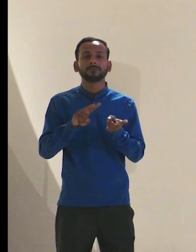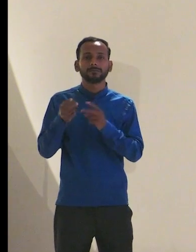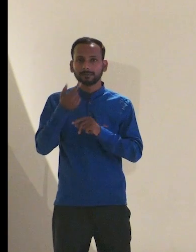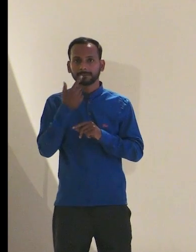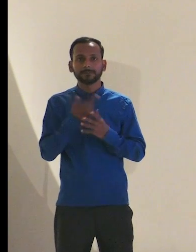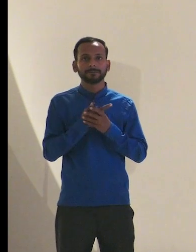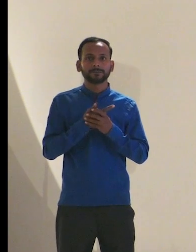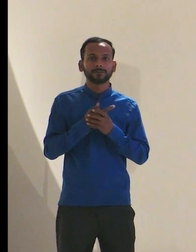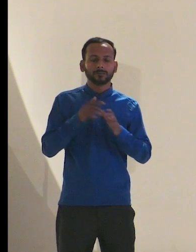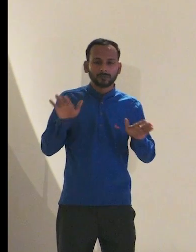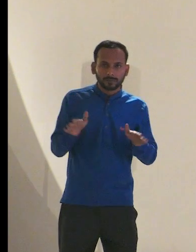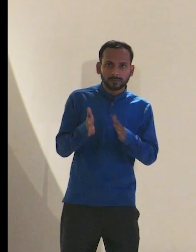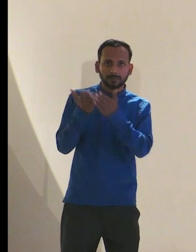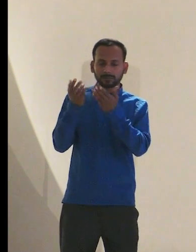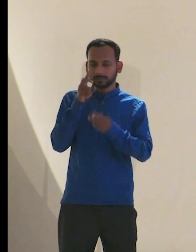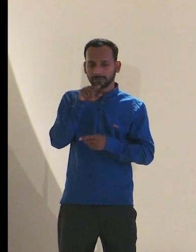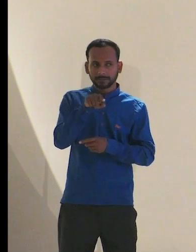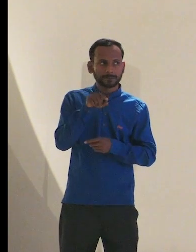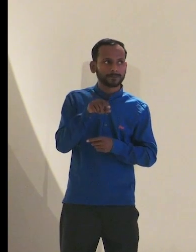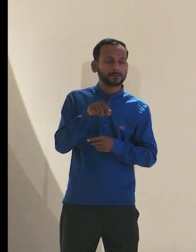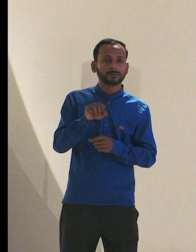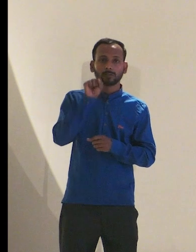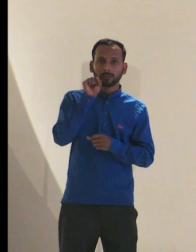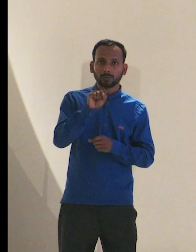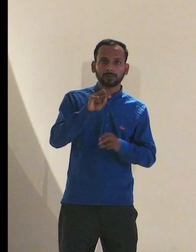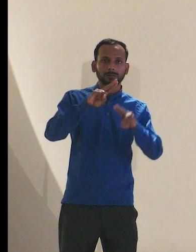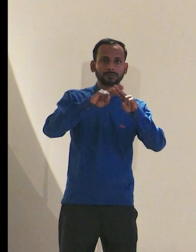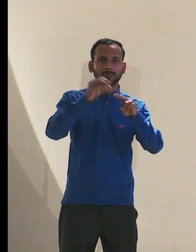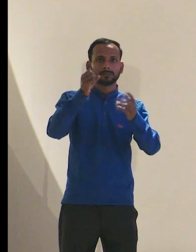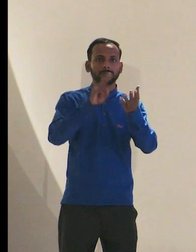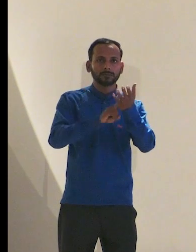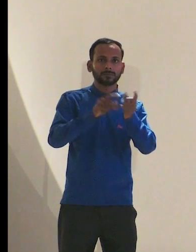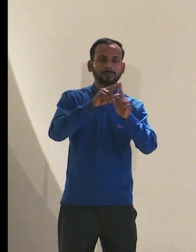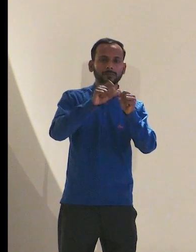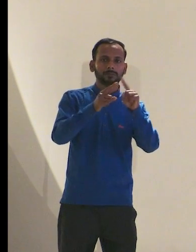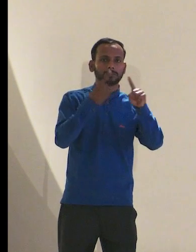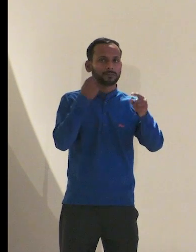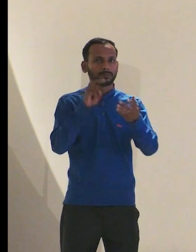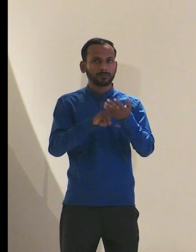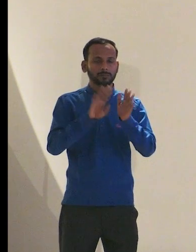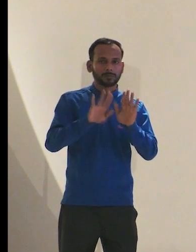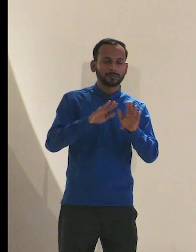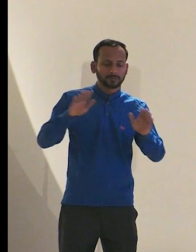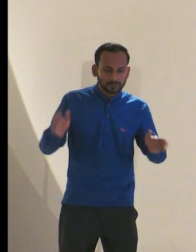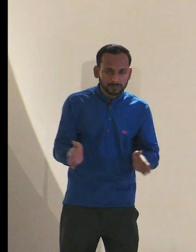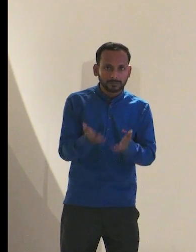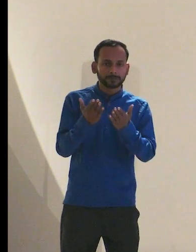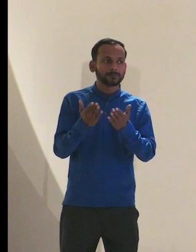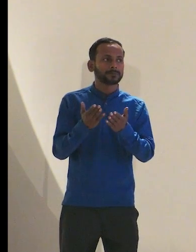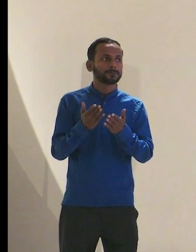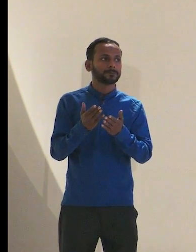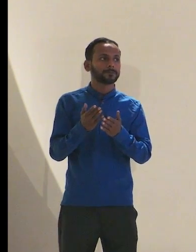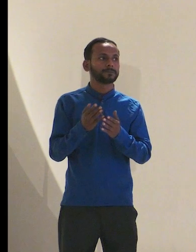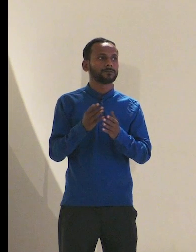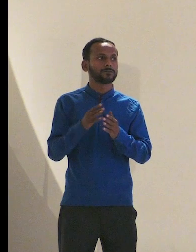these statues had their own foundations going deep into the ground, and therefore there was no way